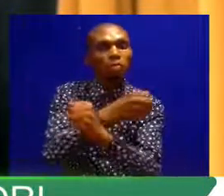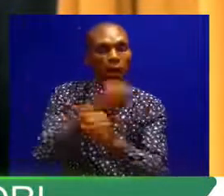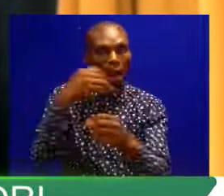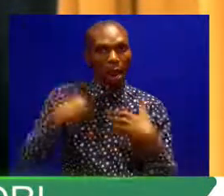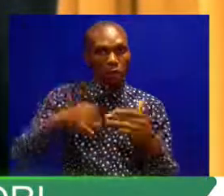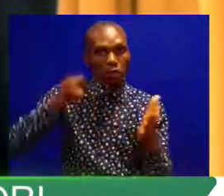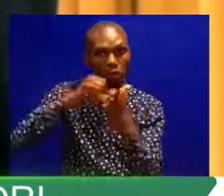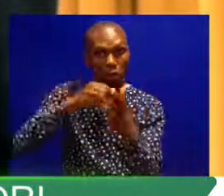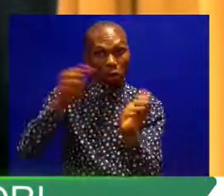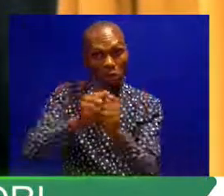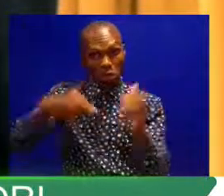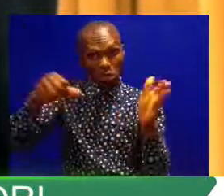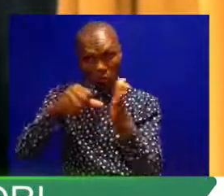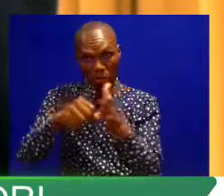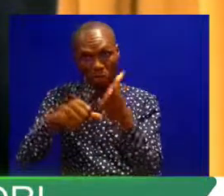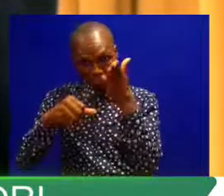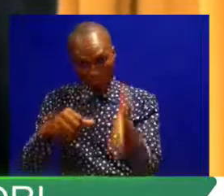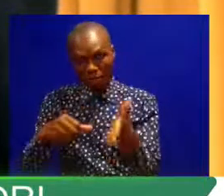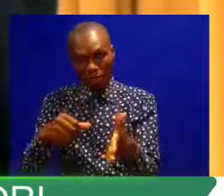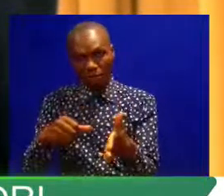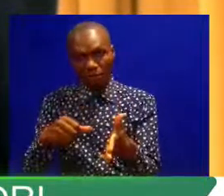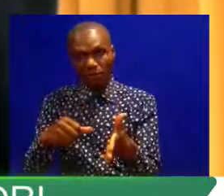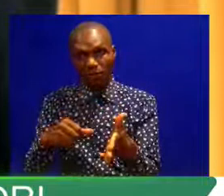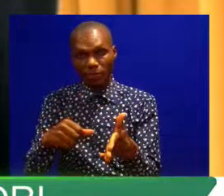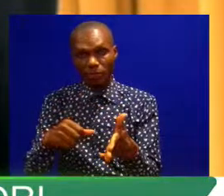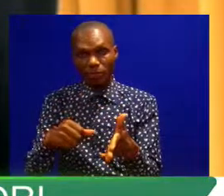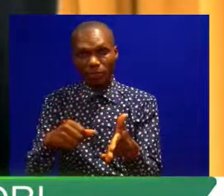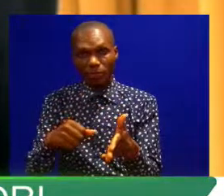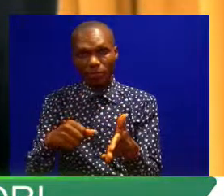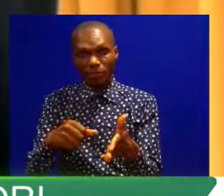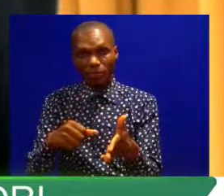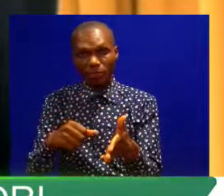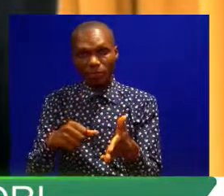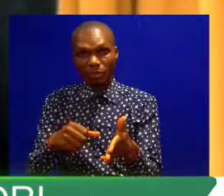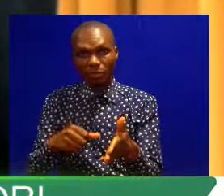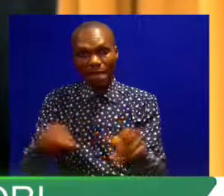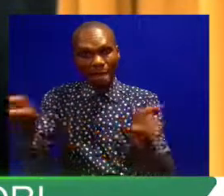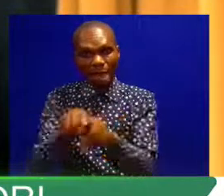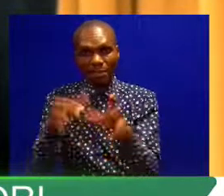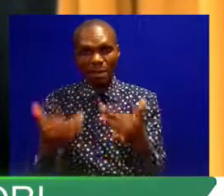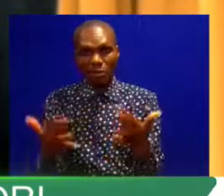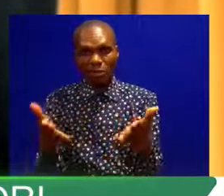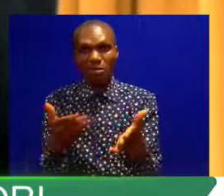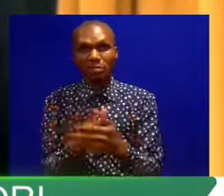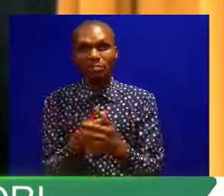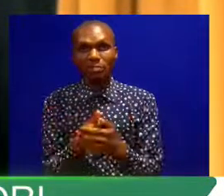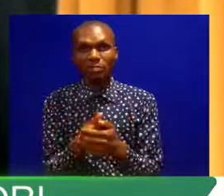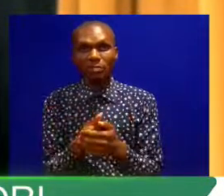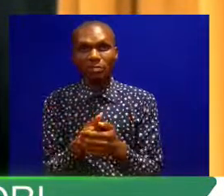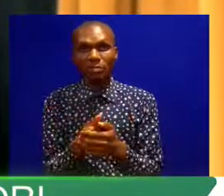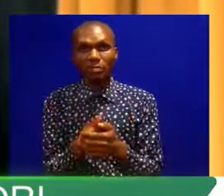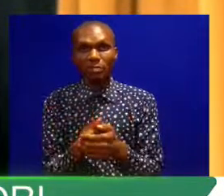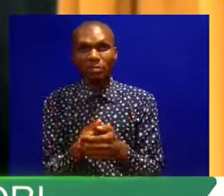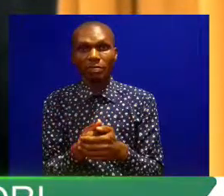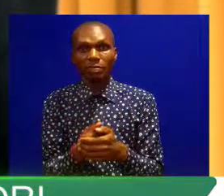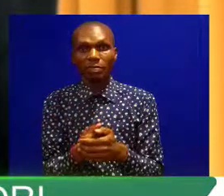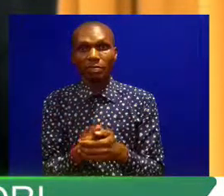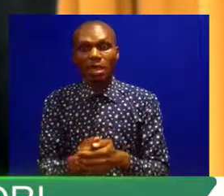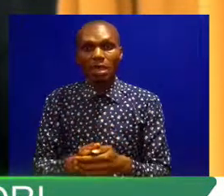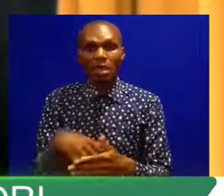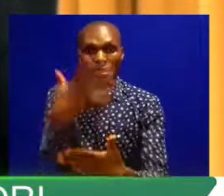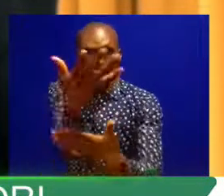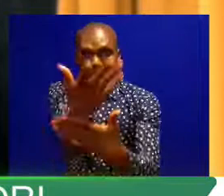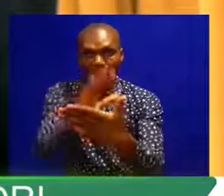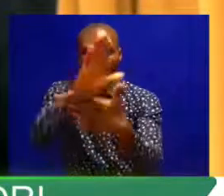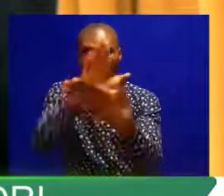in these circumstances As a result, the application to strike out the